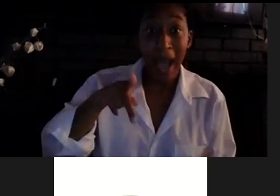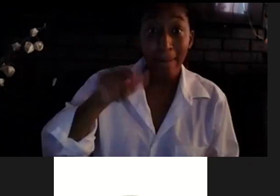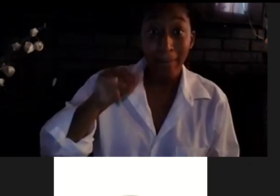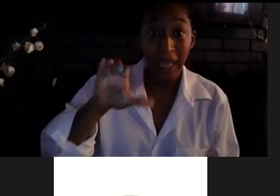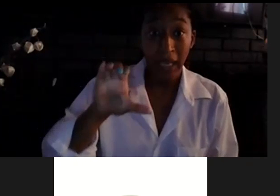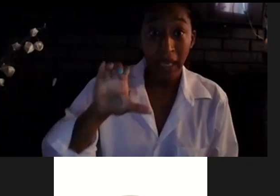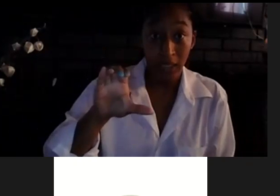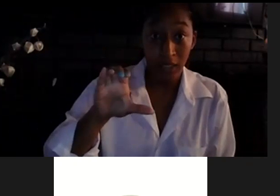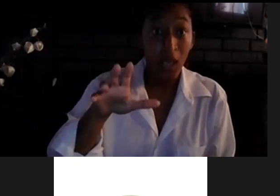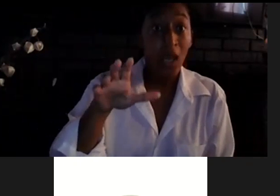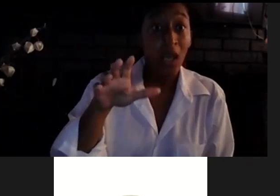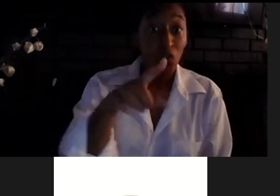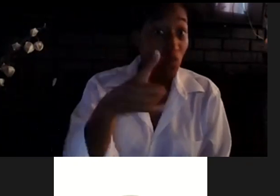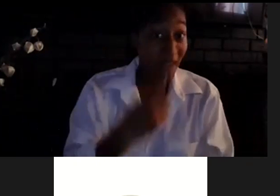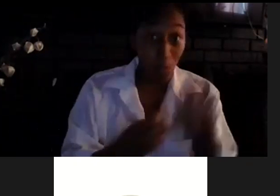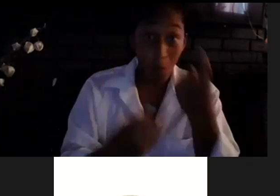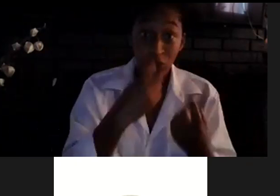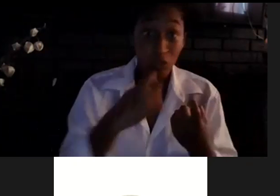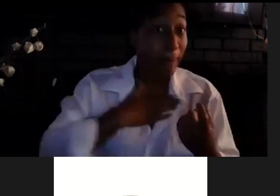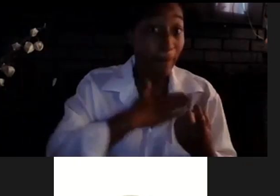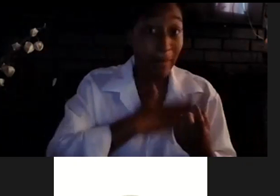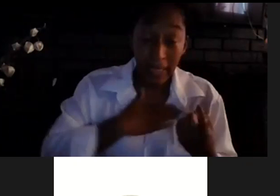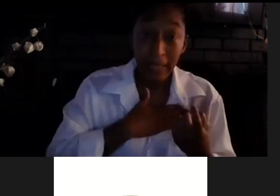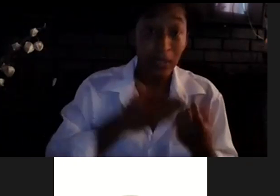So any questions, feel free, unmute, ask your question.